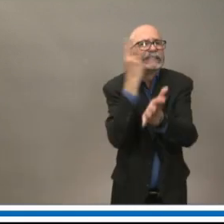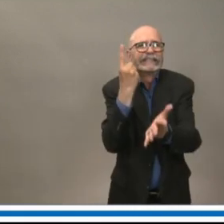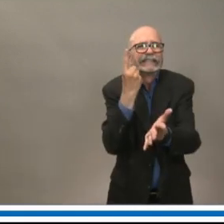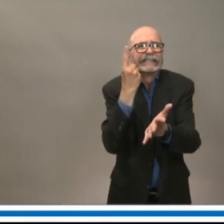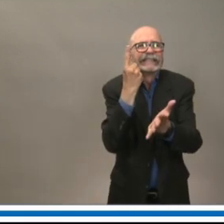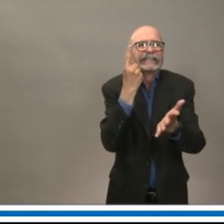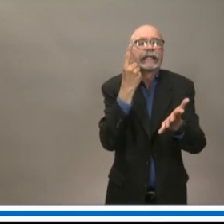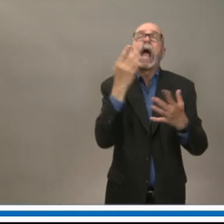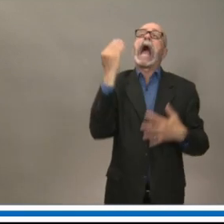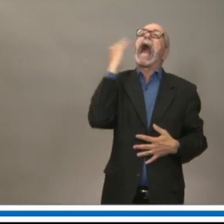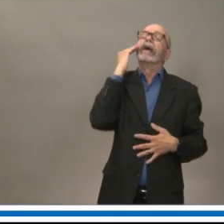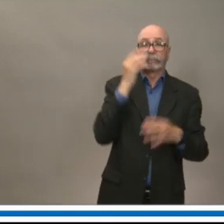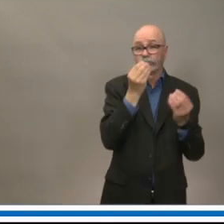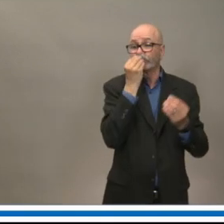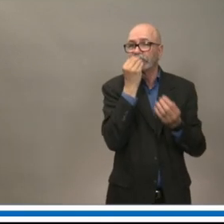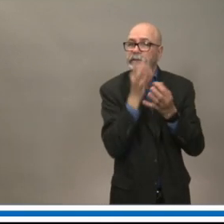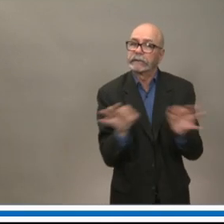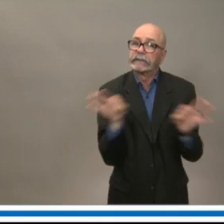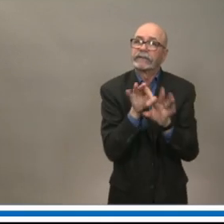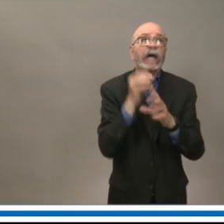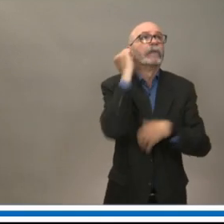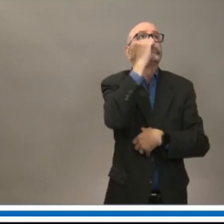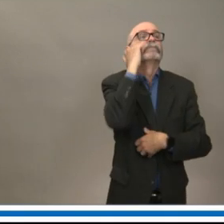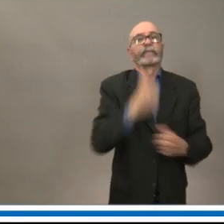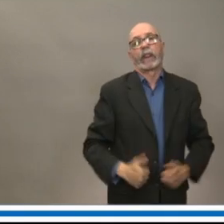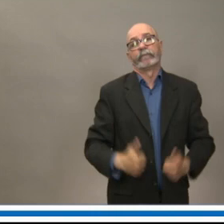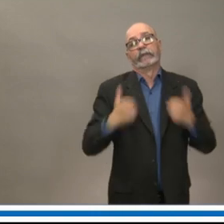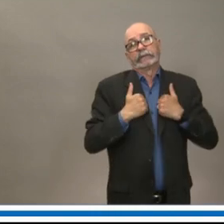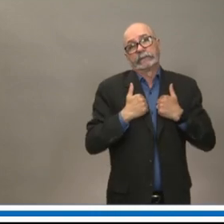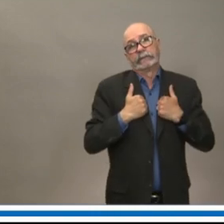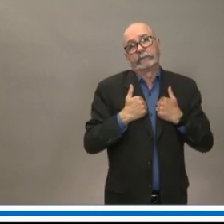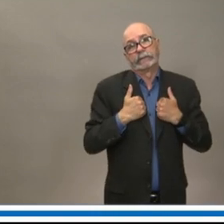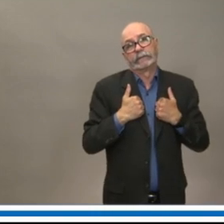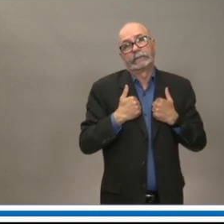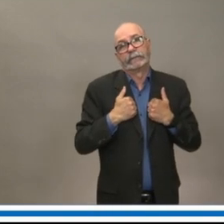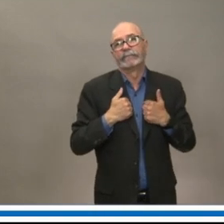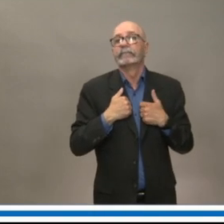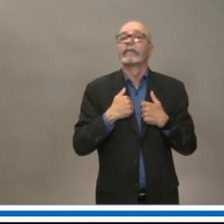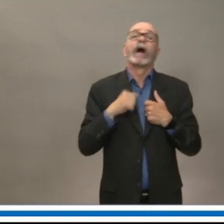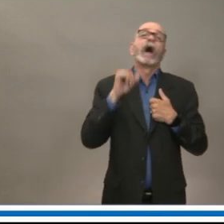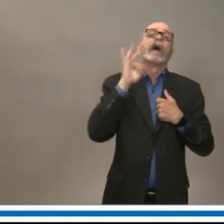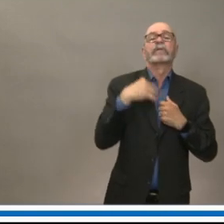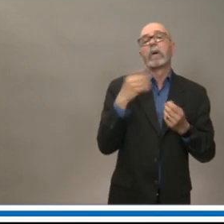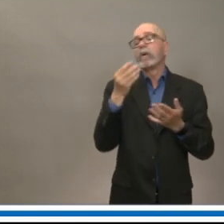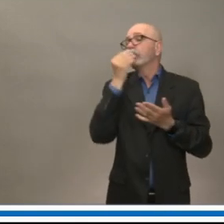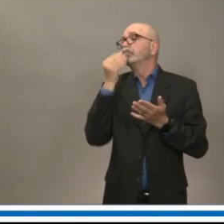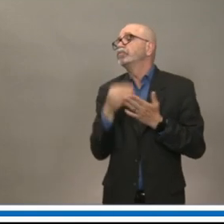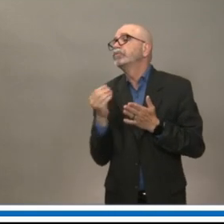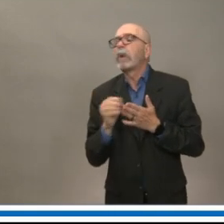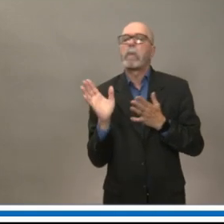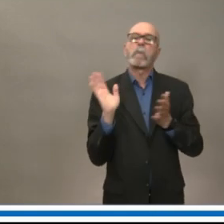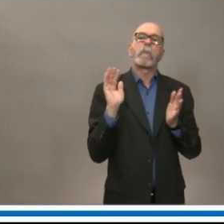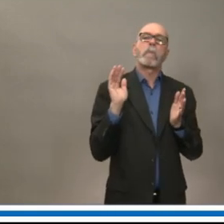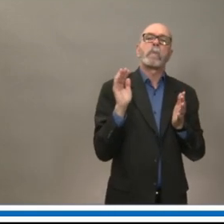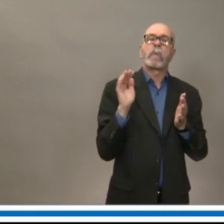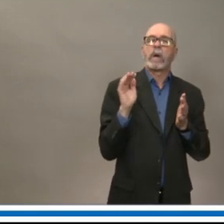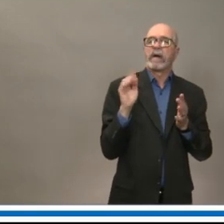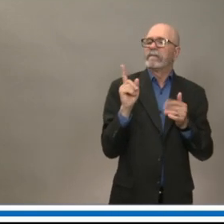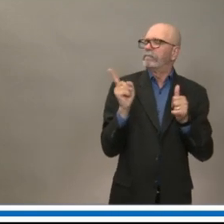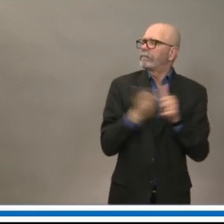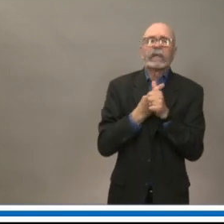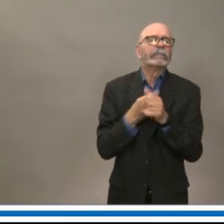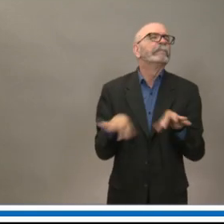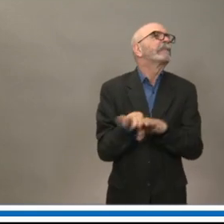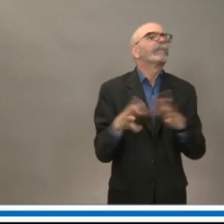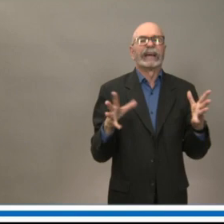we can. And a simple thing like even when you go grocery shopping, wash your hands carefully before you